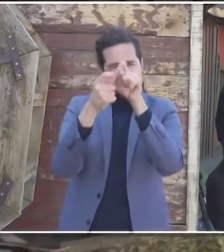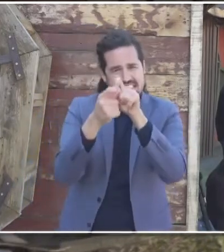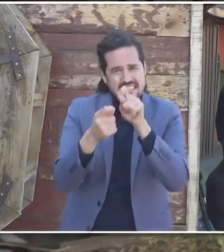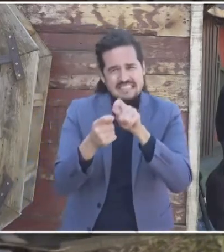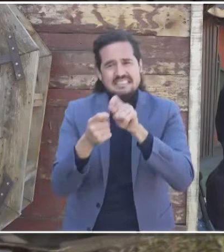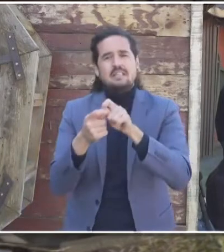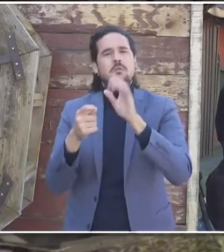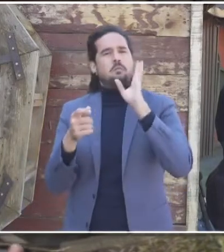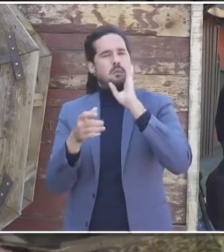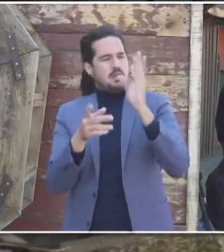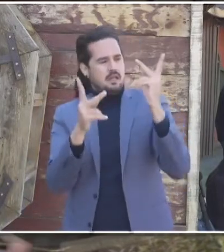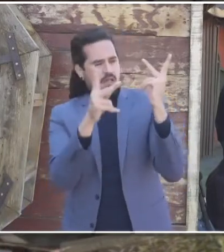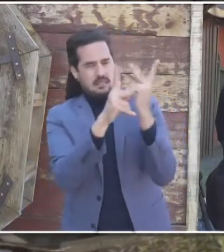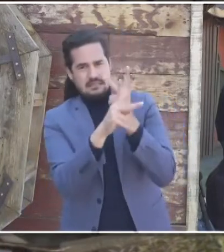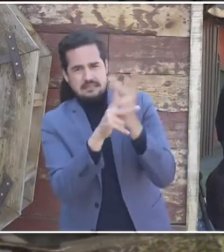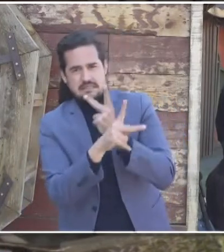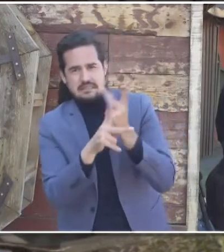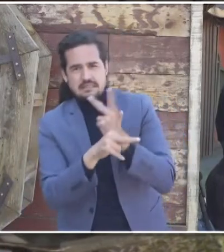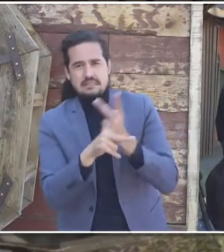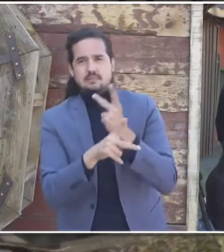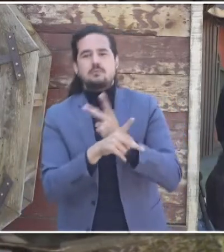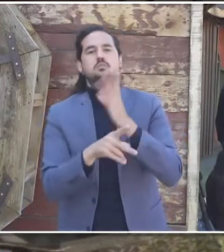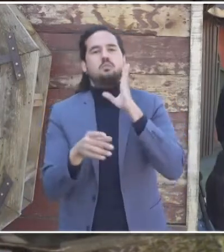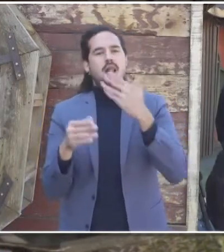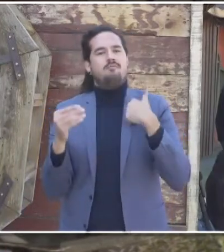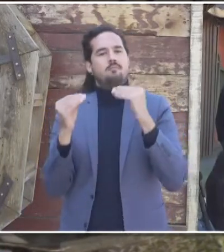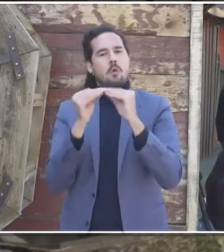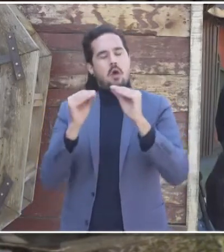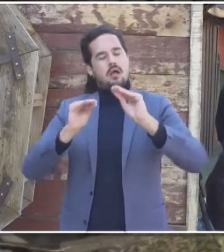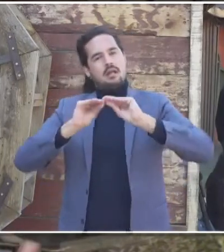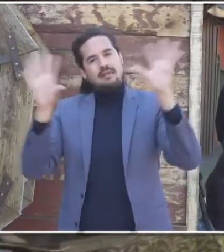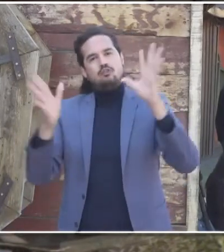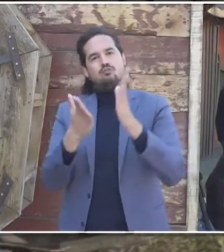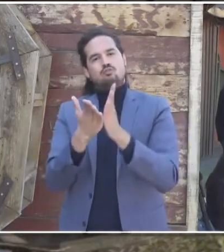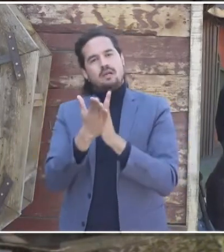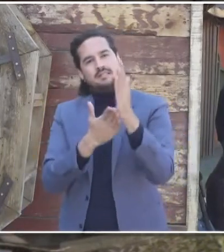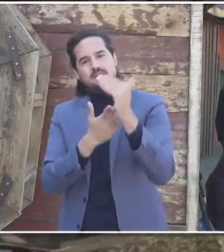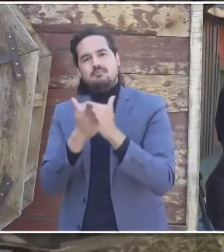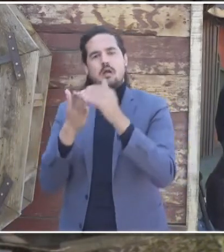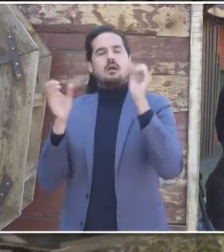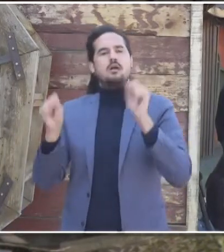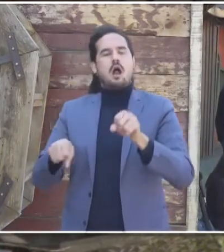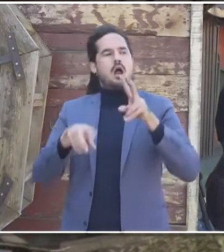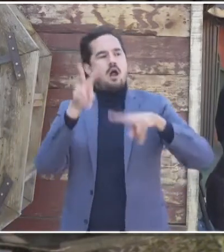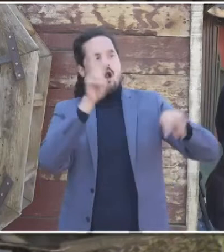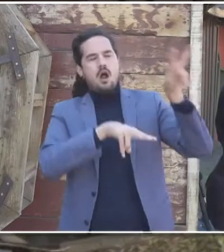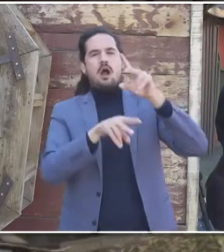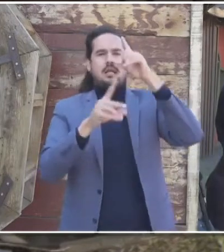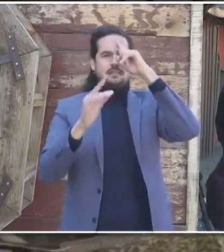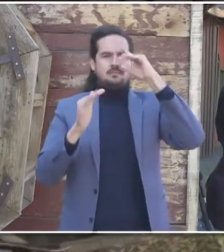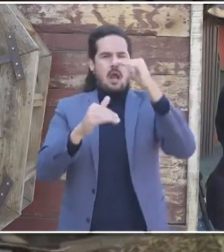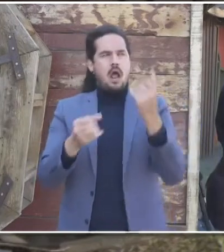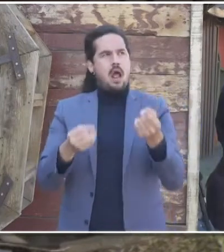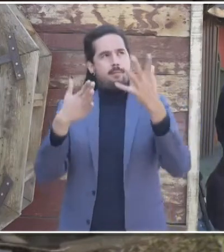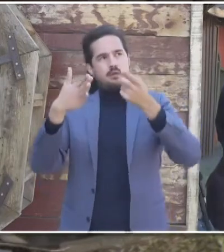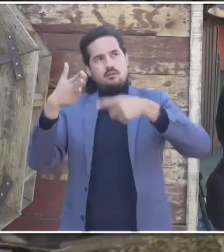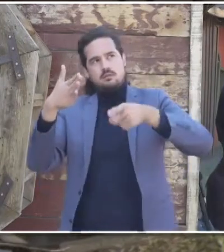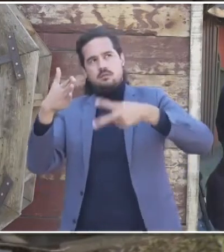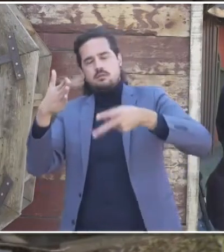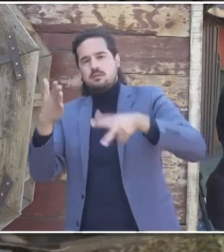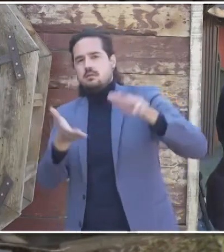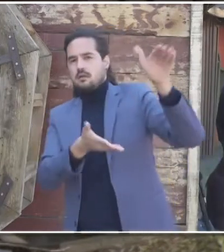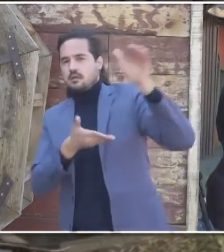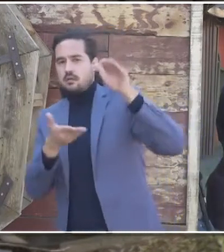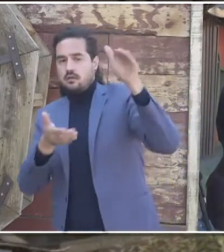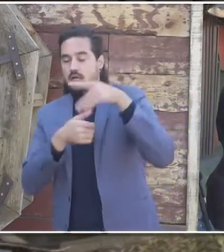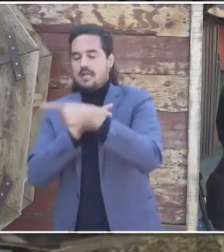and allocations in a stronger and more clear window as it relates to that 3-week visibility. But based upon what we